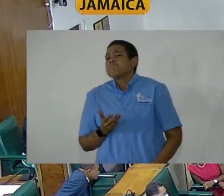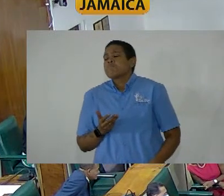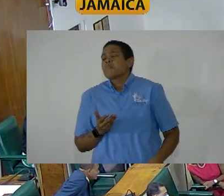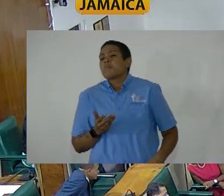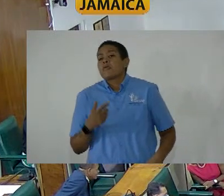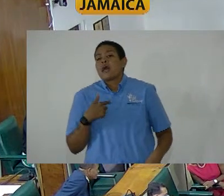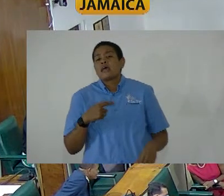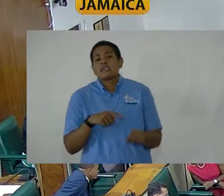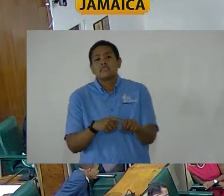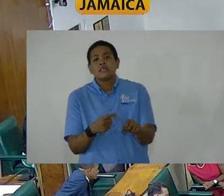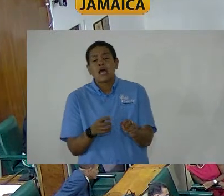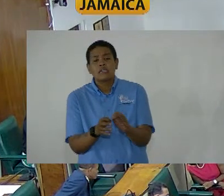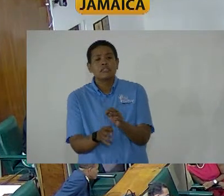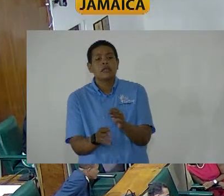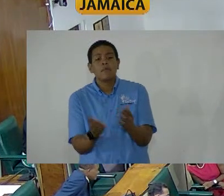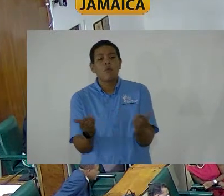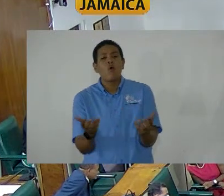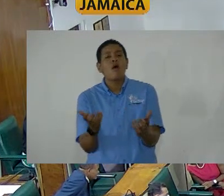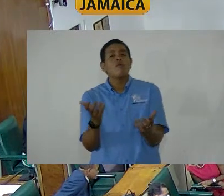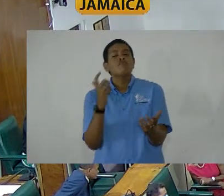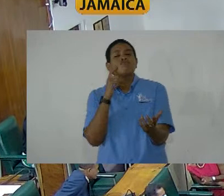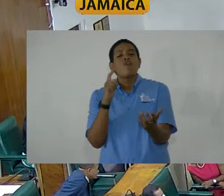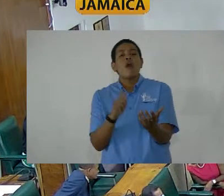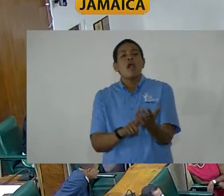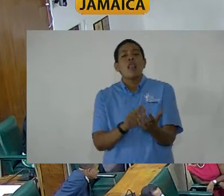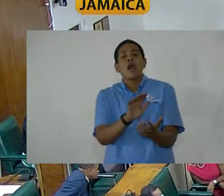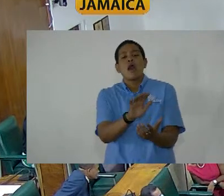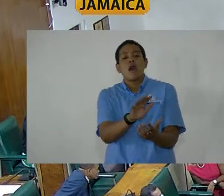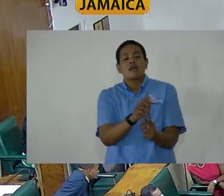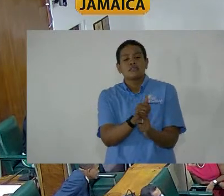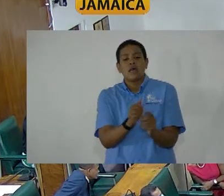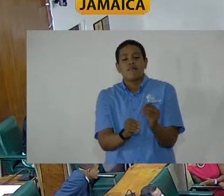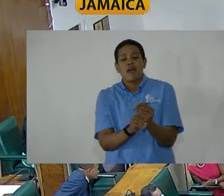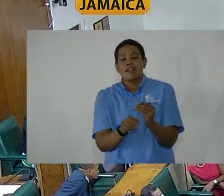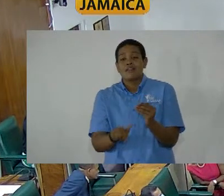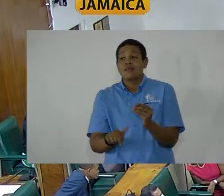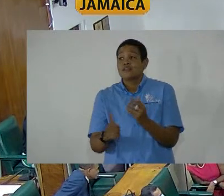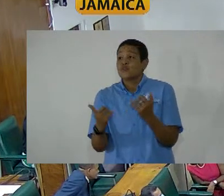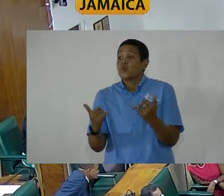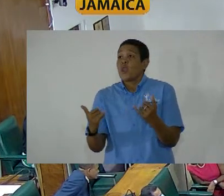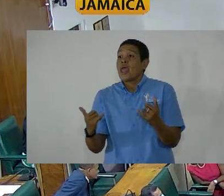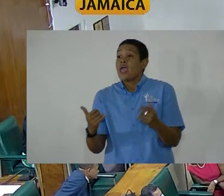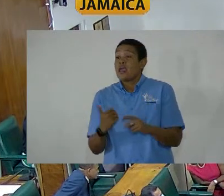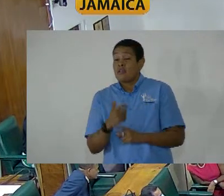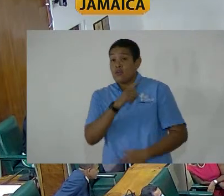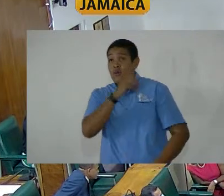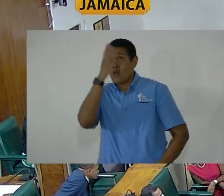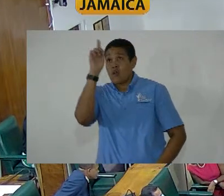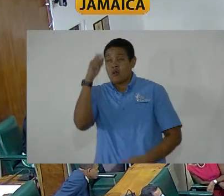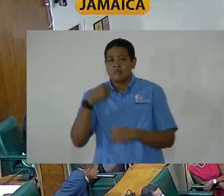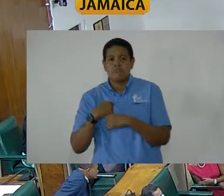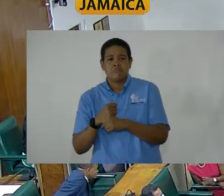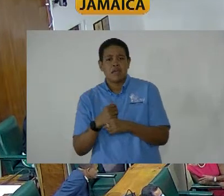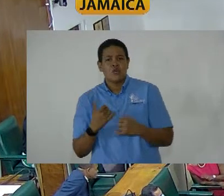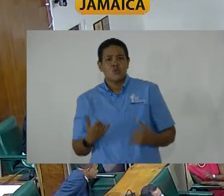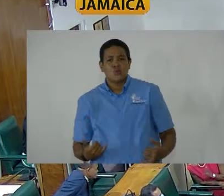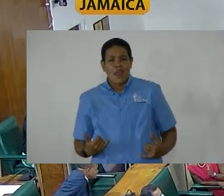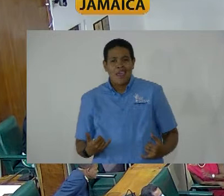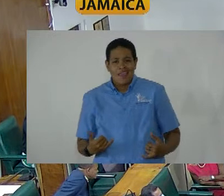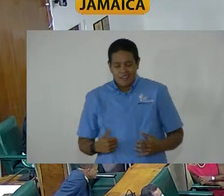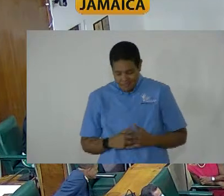I start by recognizing that this is the day that the Lord has